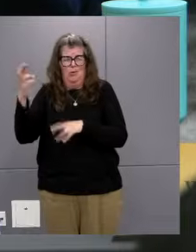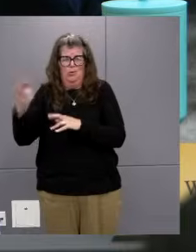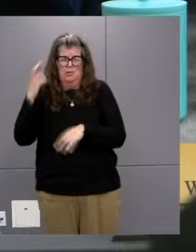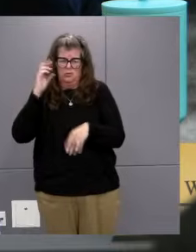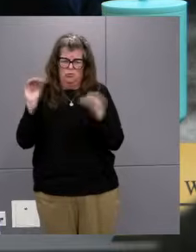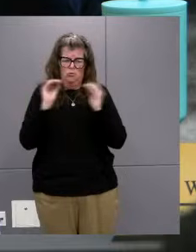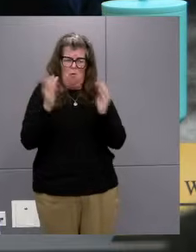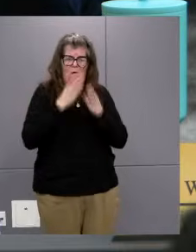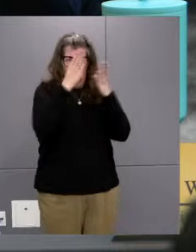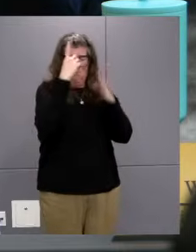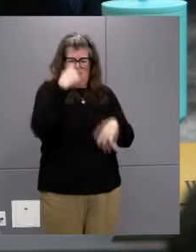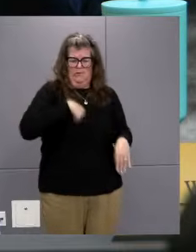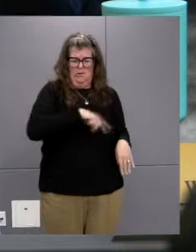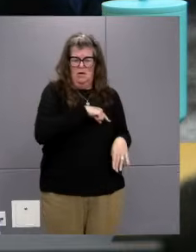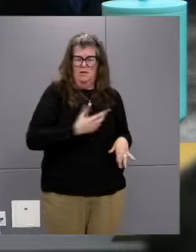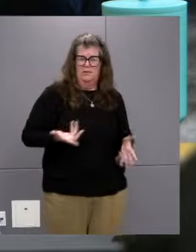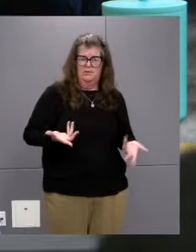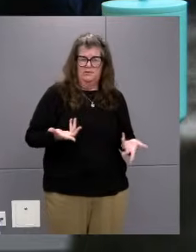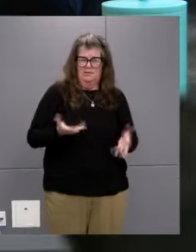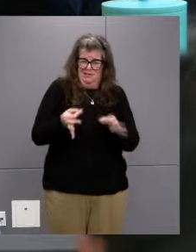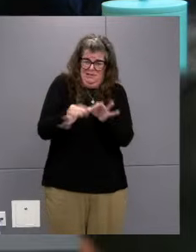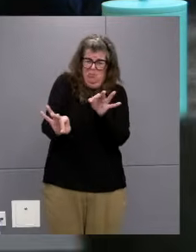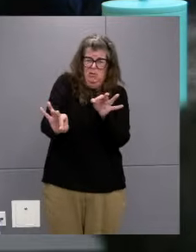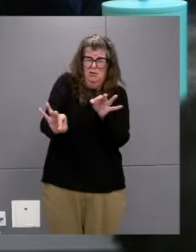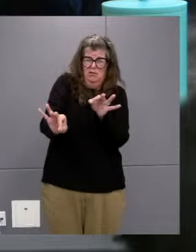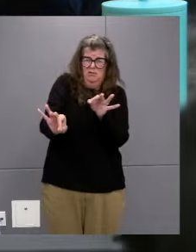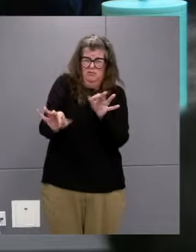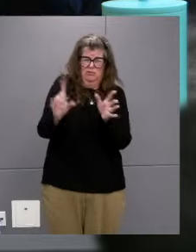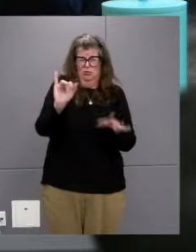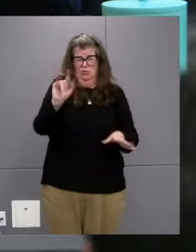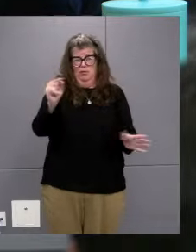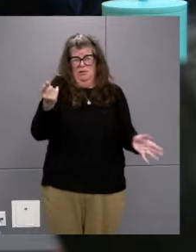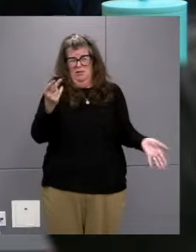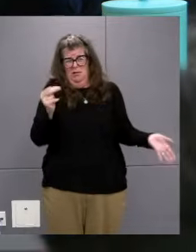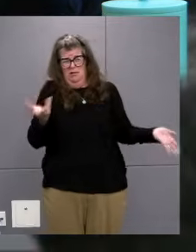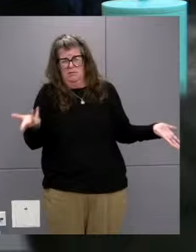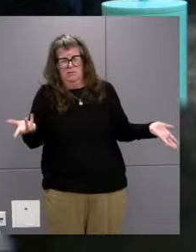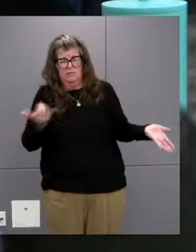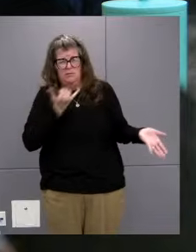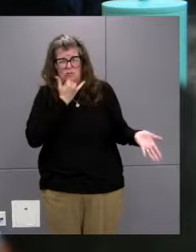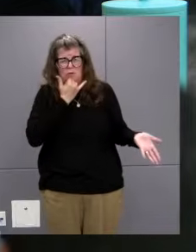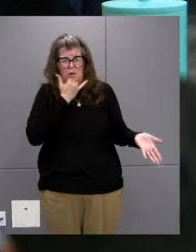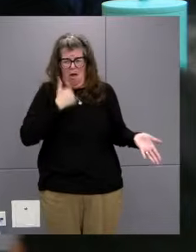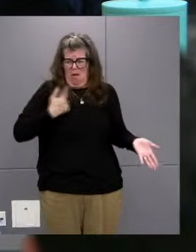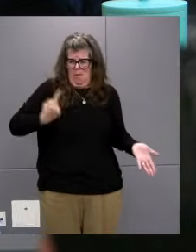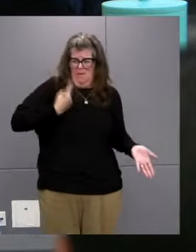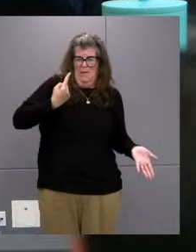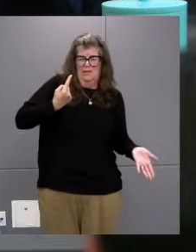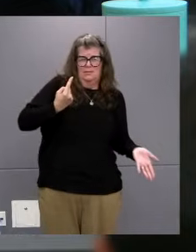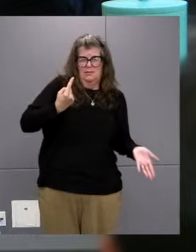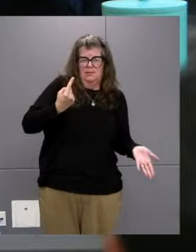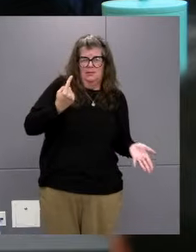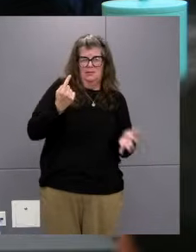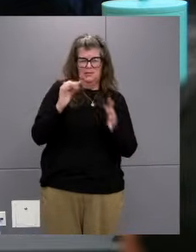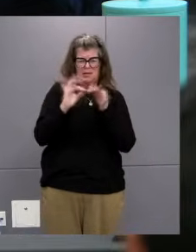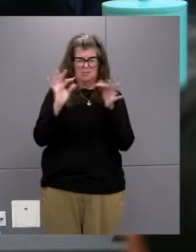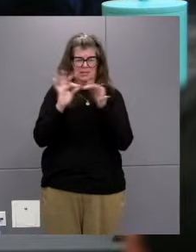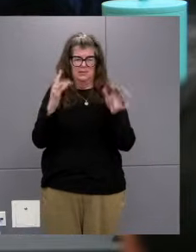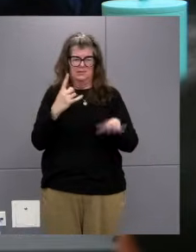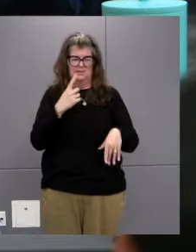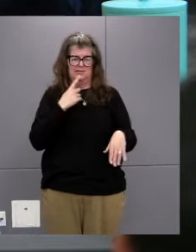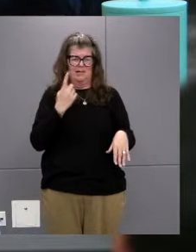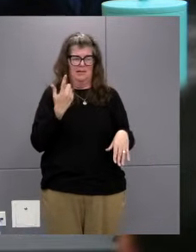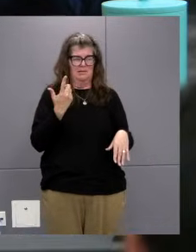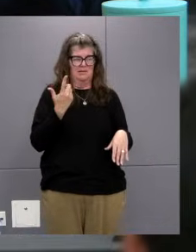I think that if it's something that simple, then we should be able to do that. Also, I take offense to where it says, basically calling